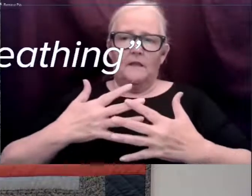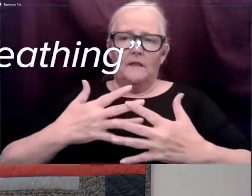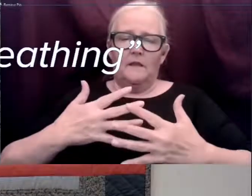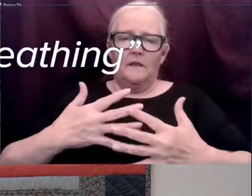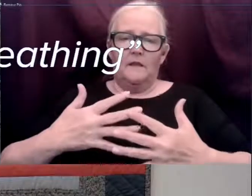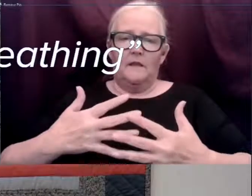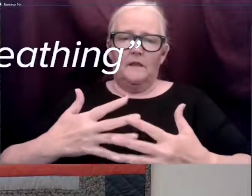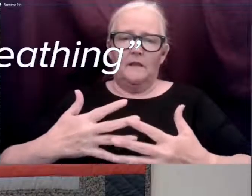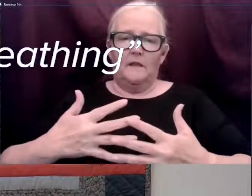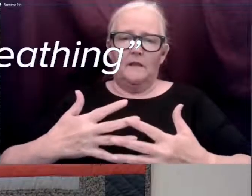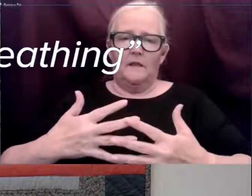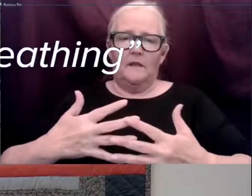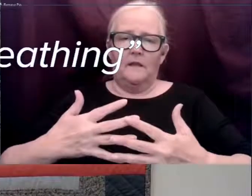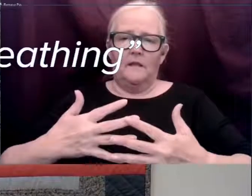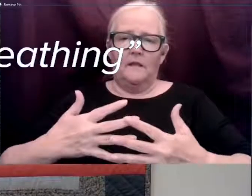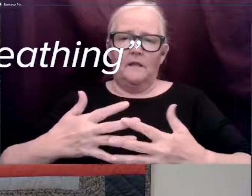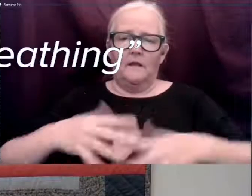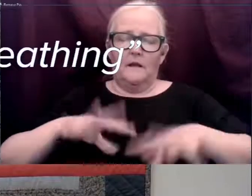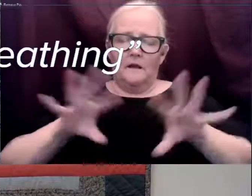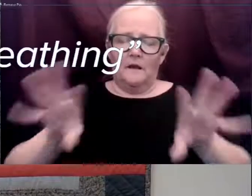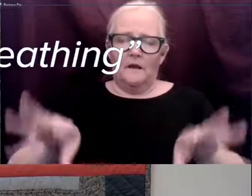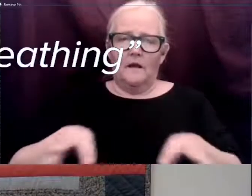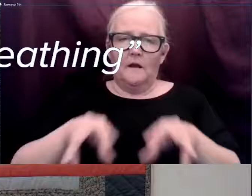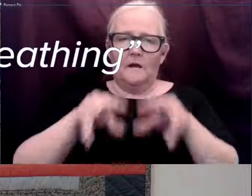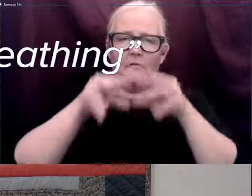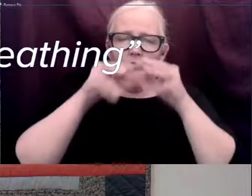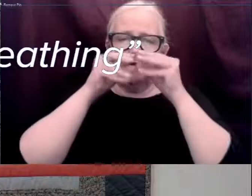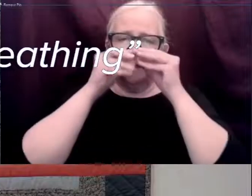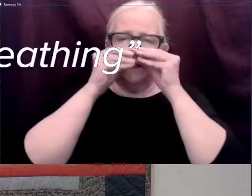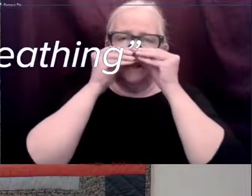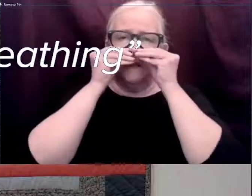in, I'll breathe in peace.